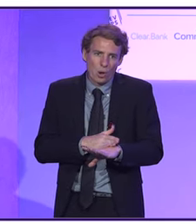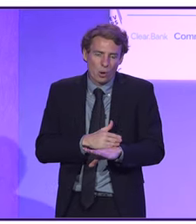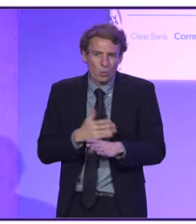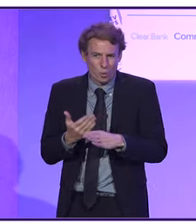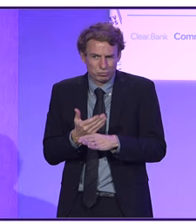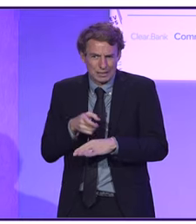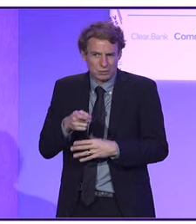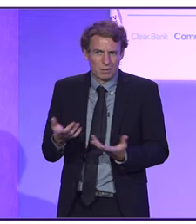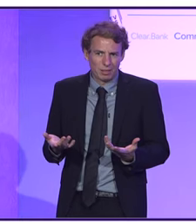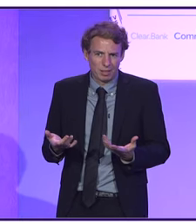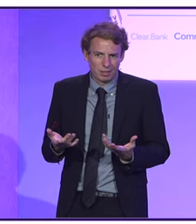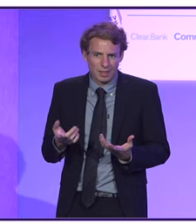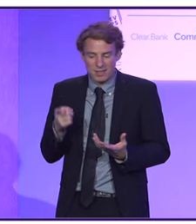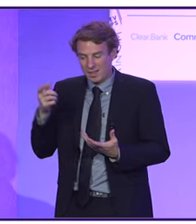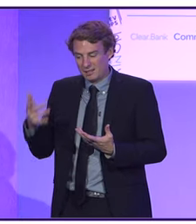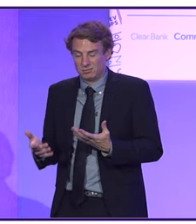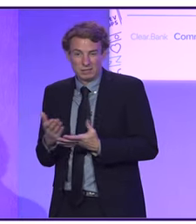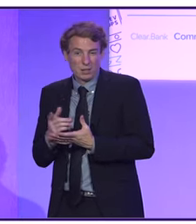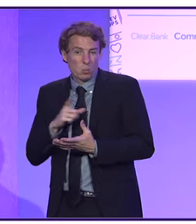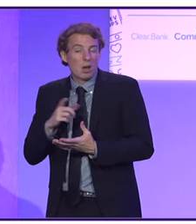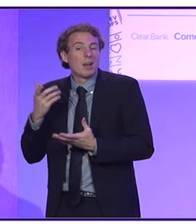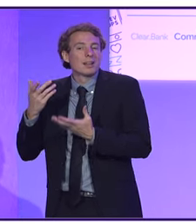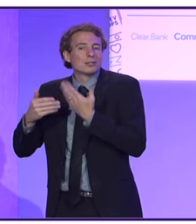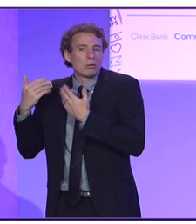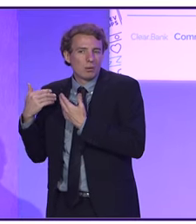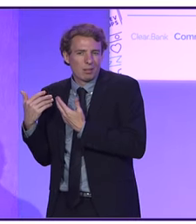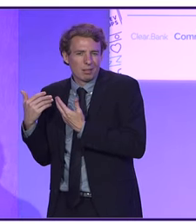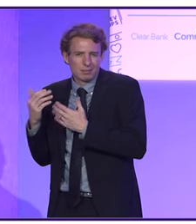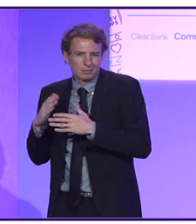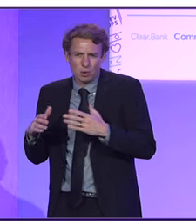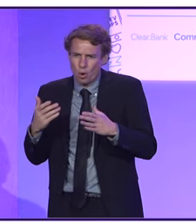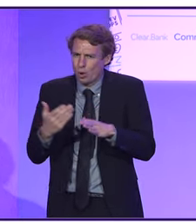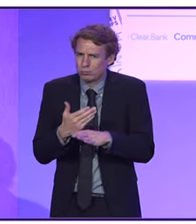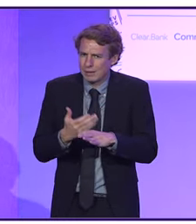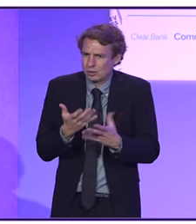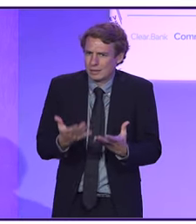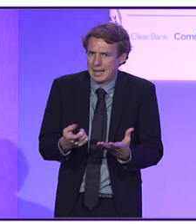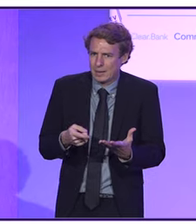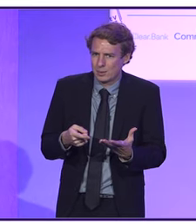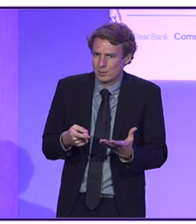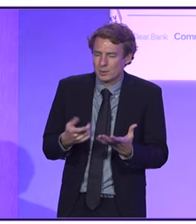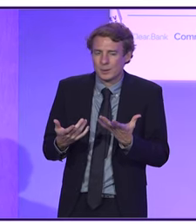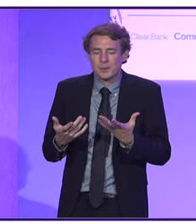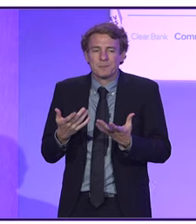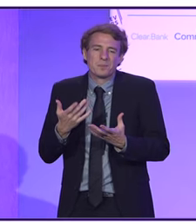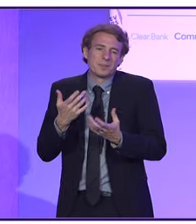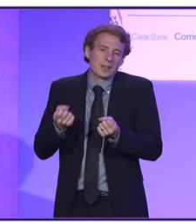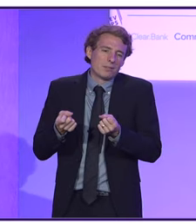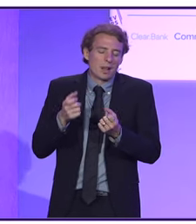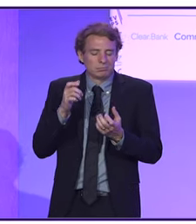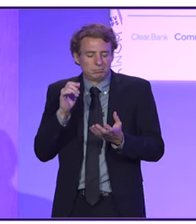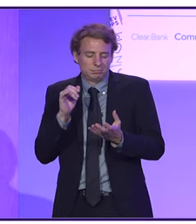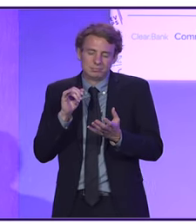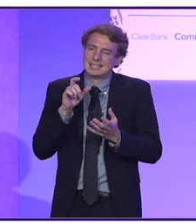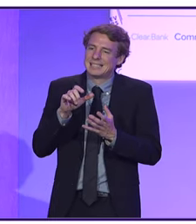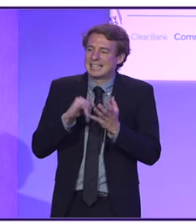not even for an operational reason, it's for a historical reason. So if you archive things in a nice open source format, Parquet, CSV, that kind of thing,